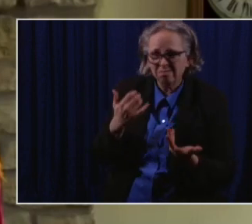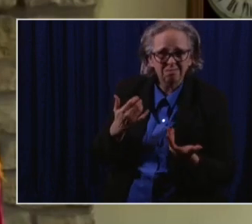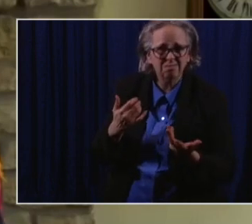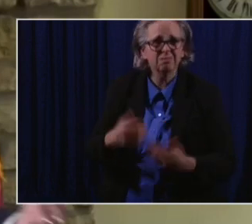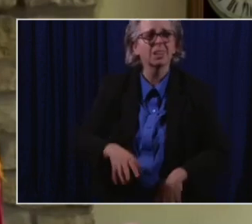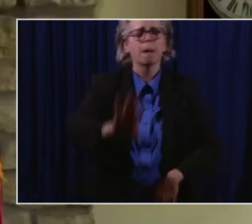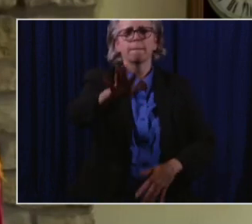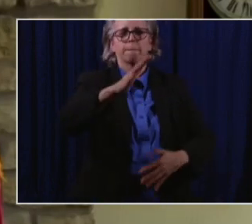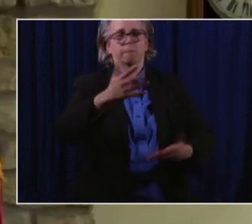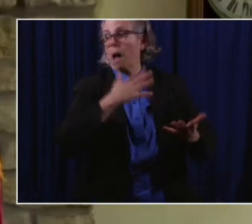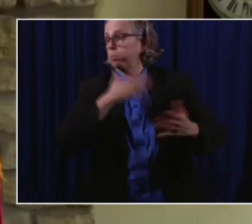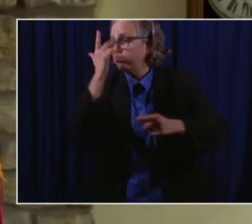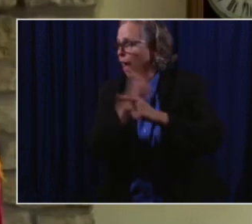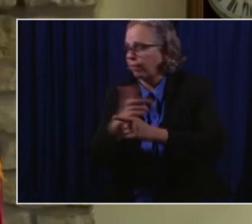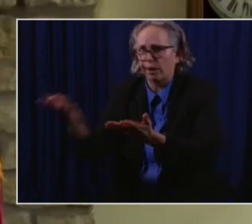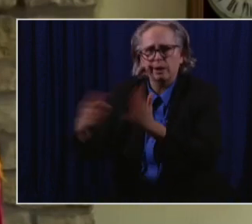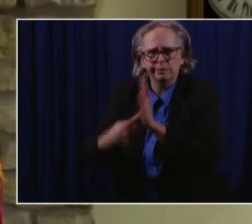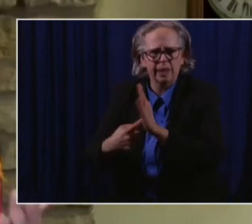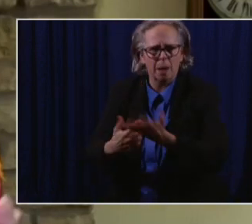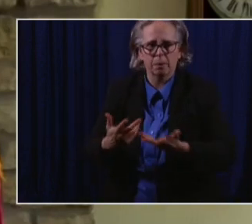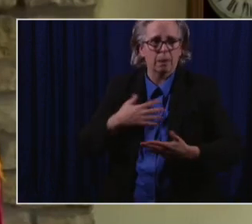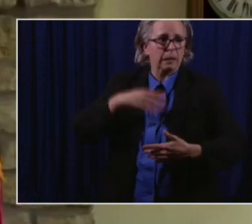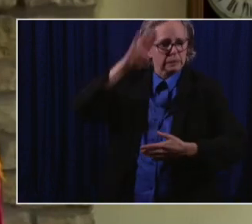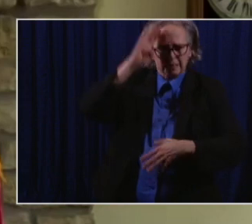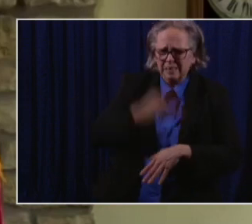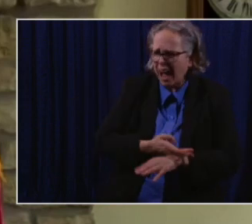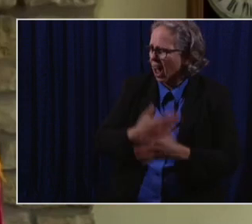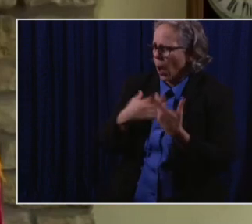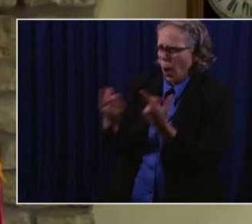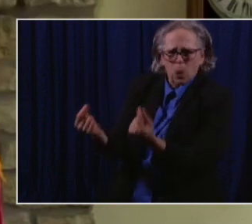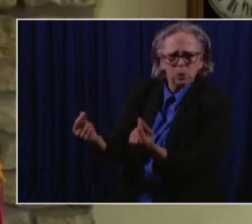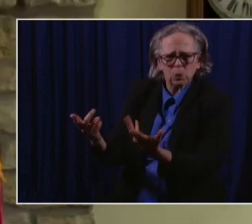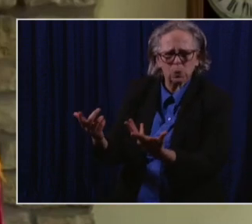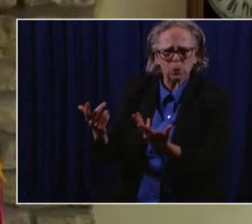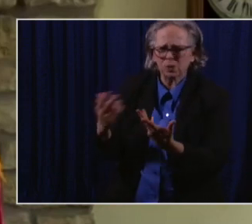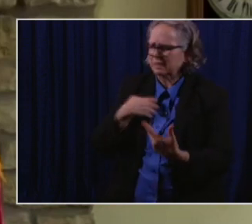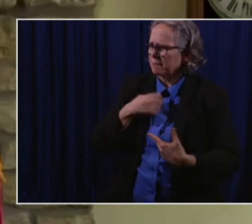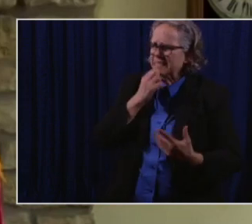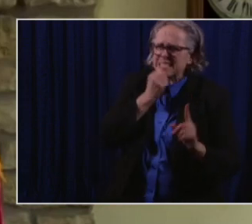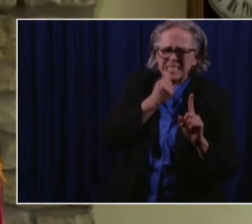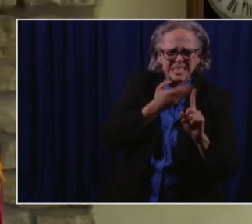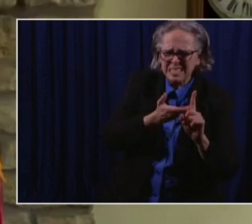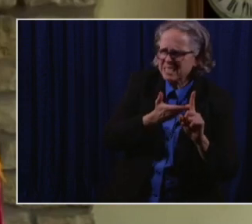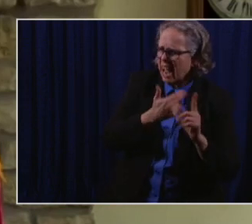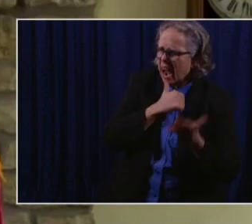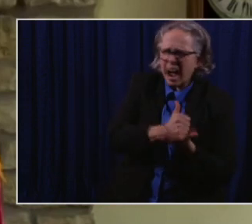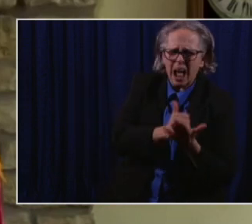say they've got a son, daughter, or somebody in their mother, or somebody in their family.